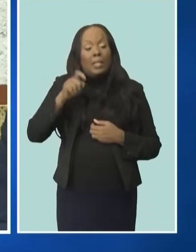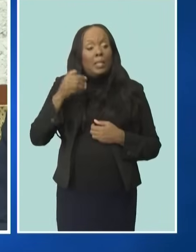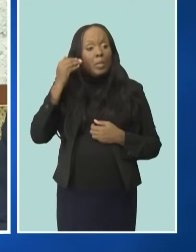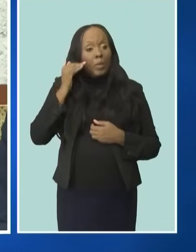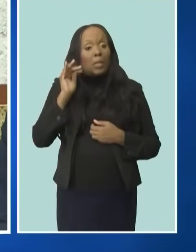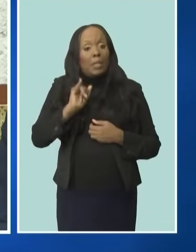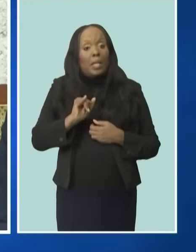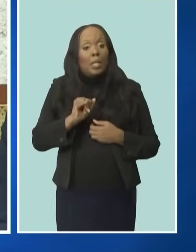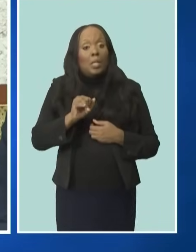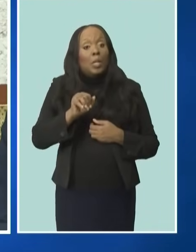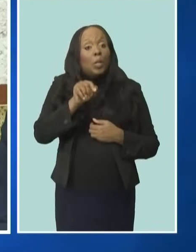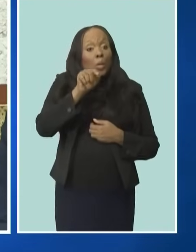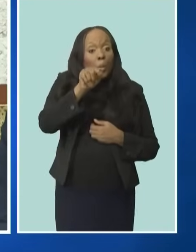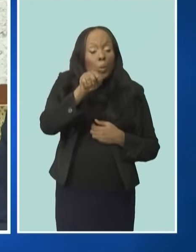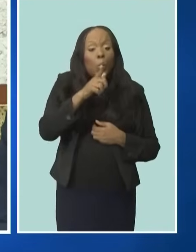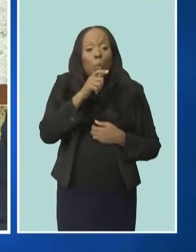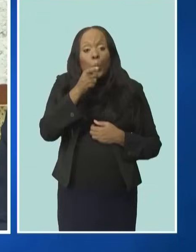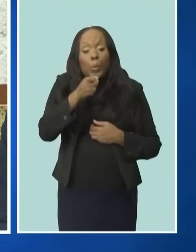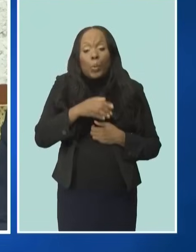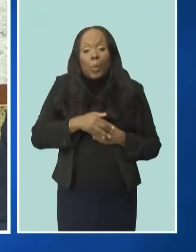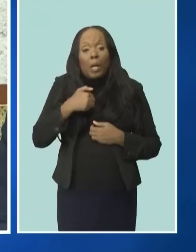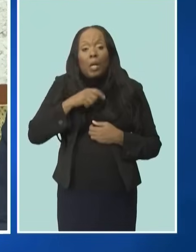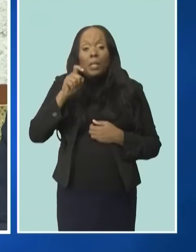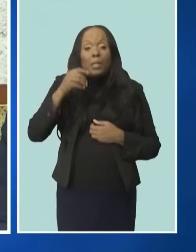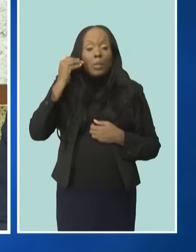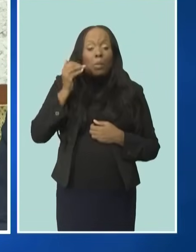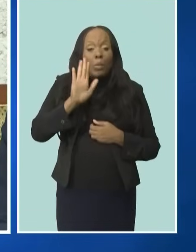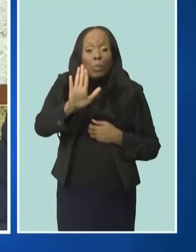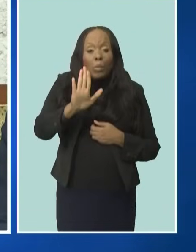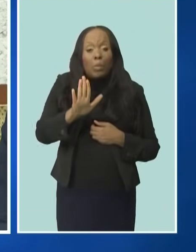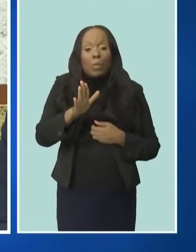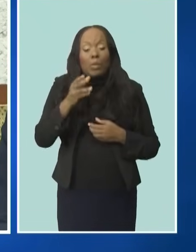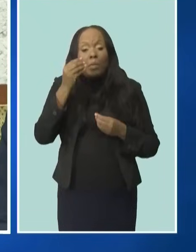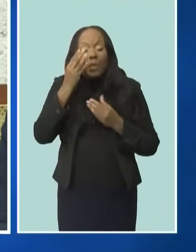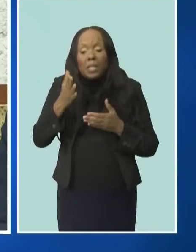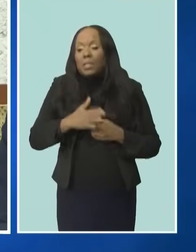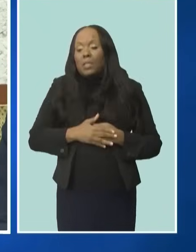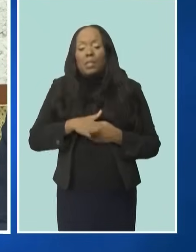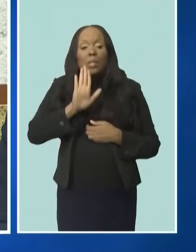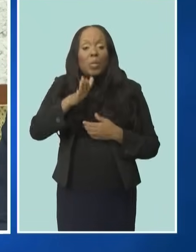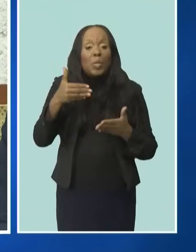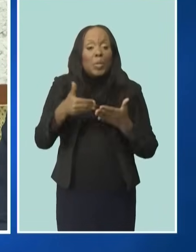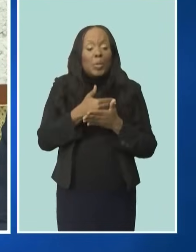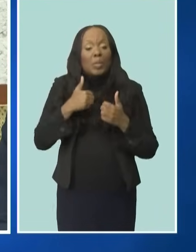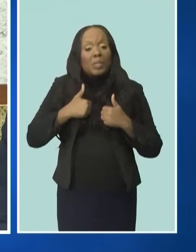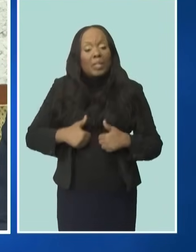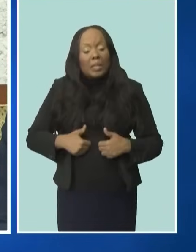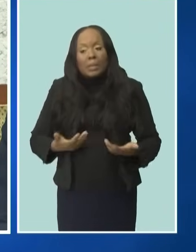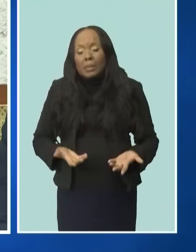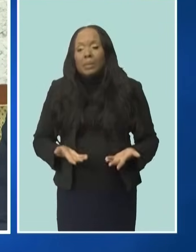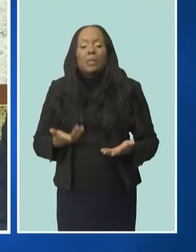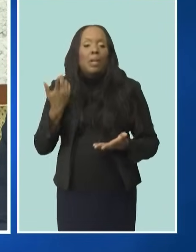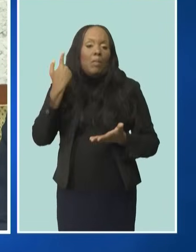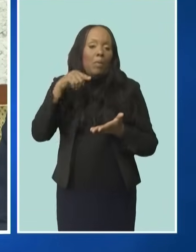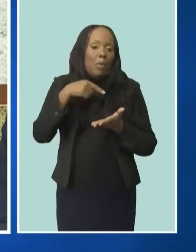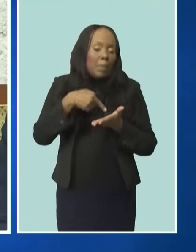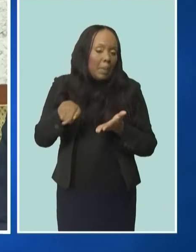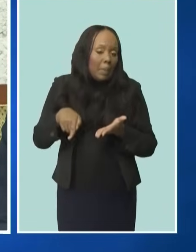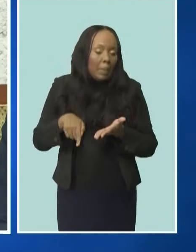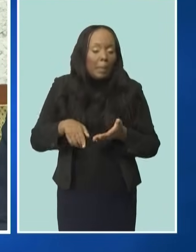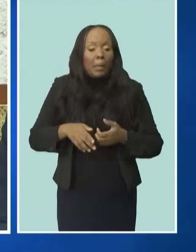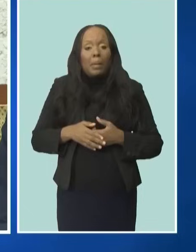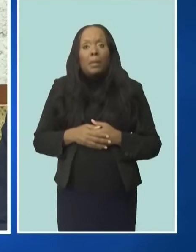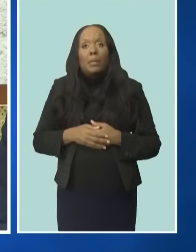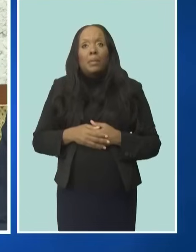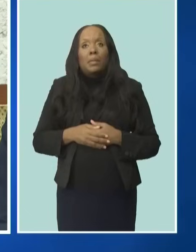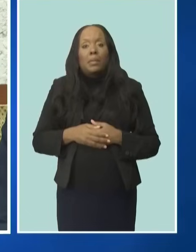showing up to say, I am Ryan Strachan with my information to say this is my new address in order to be paid. So we